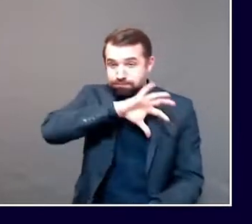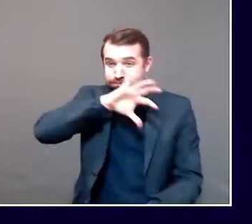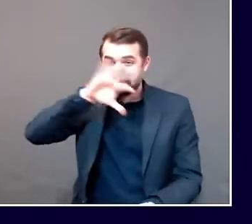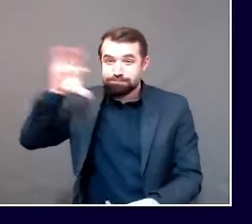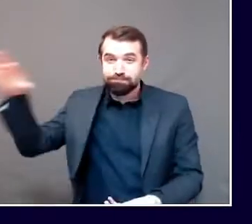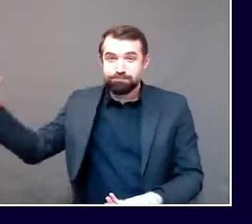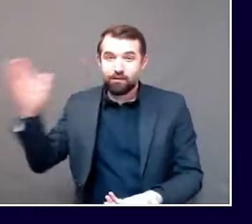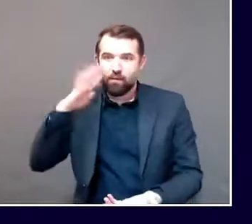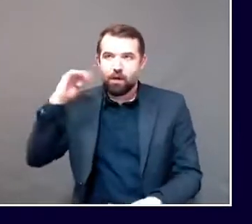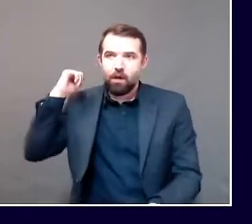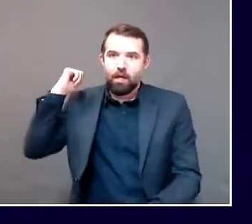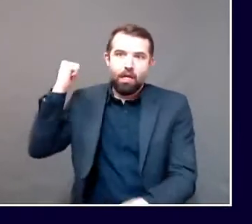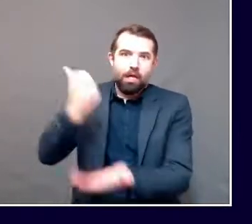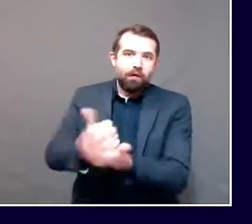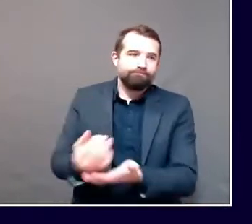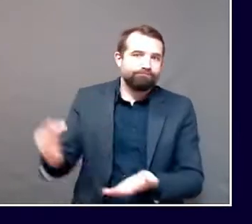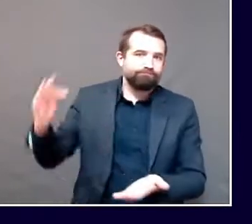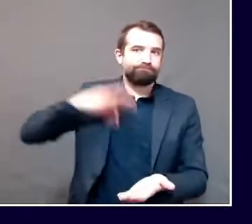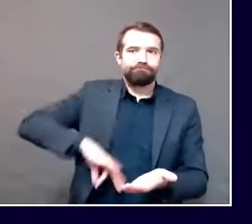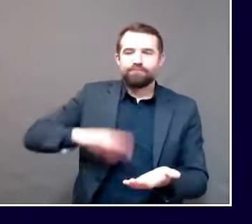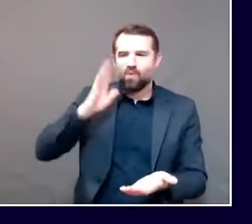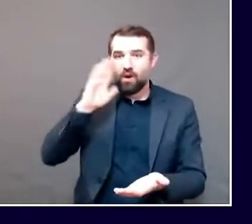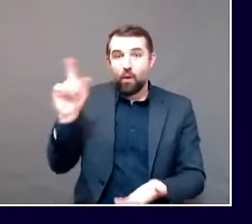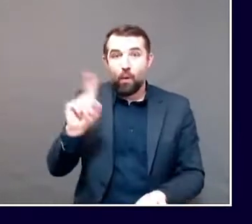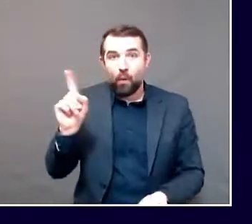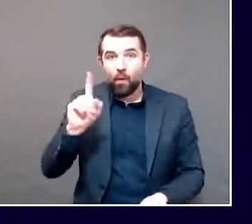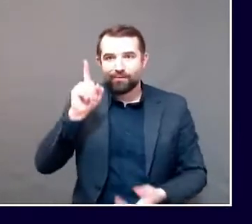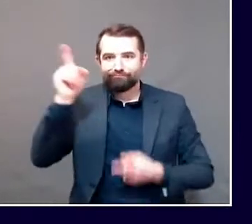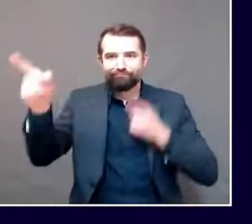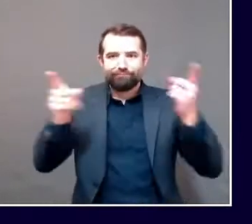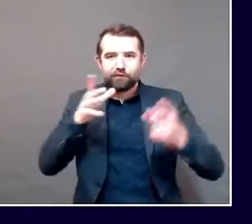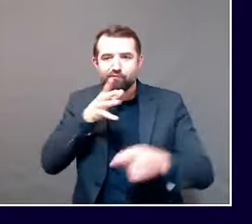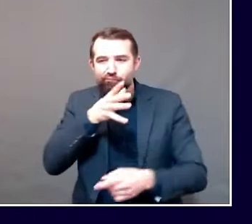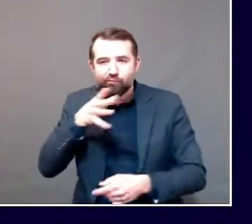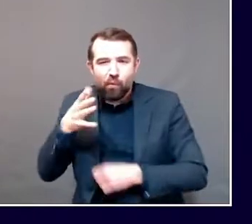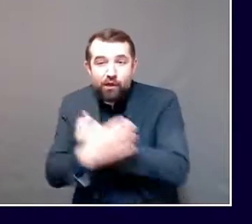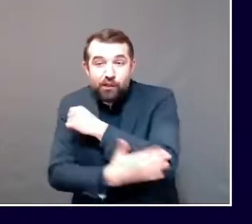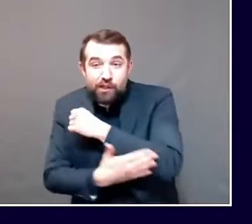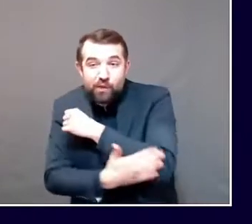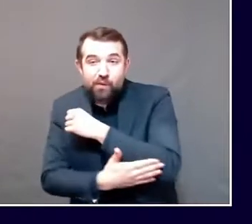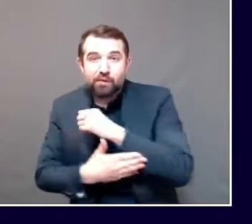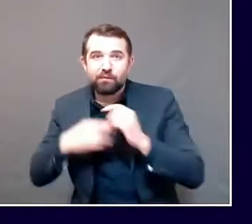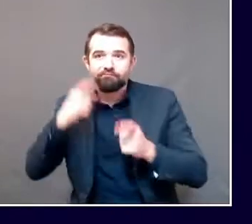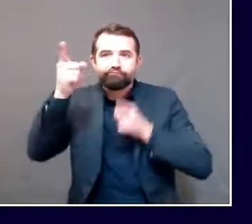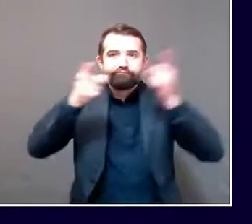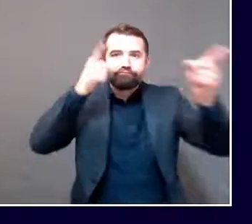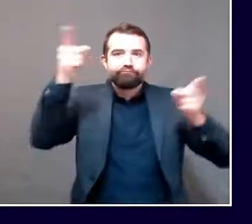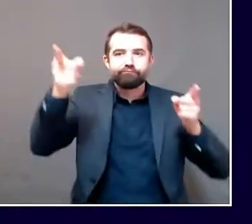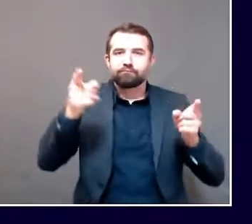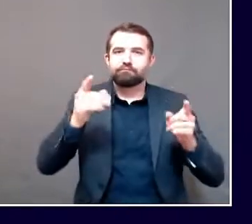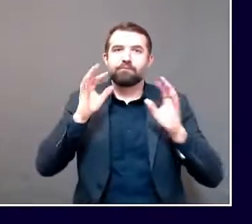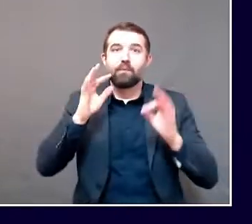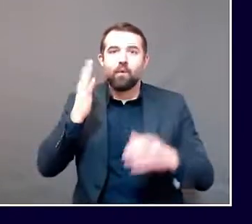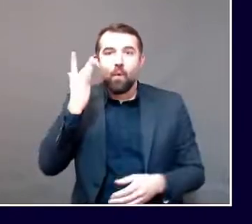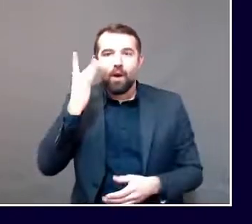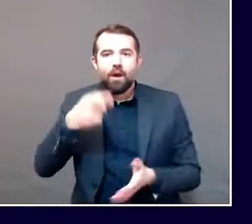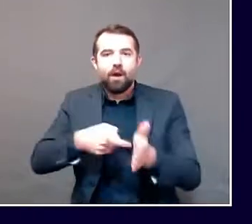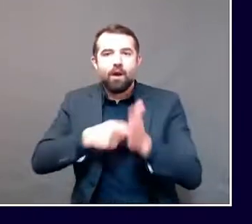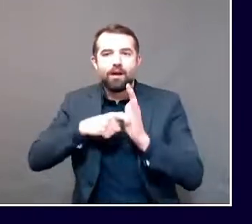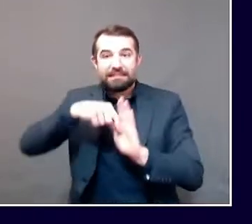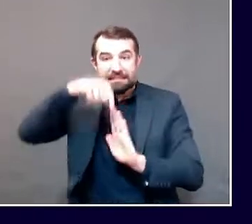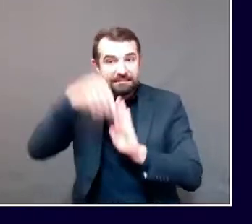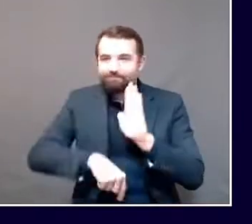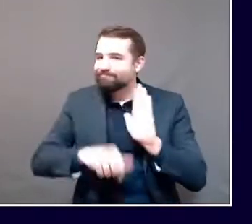does not require that ultra cold storage that we've seen with at least the Pfizer vaccine. Another